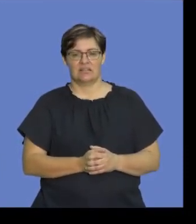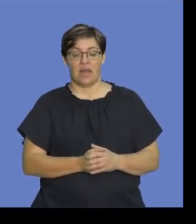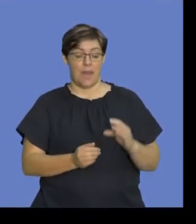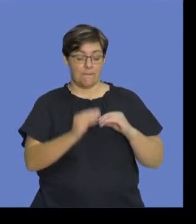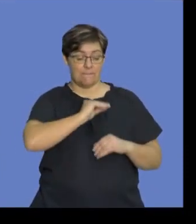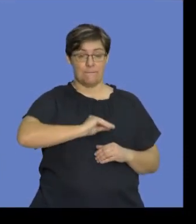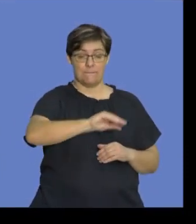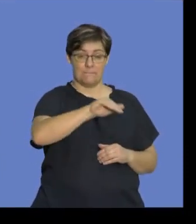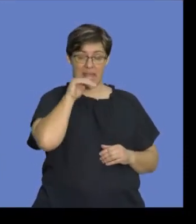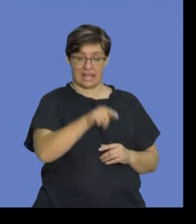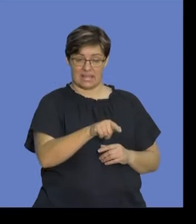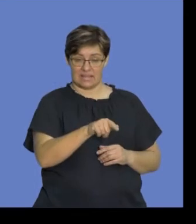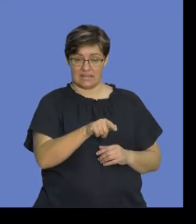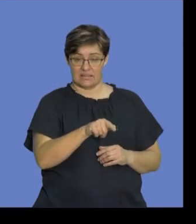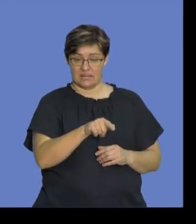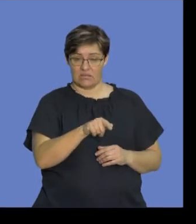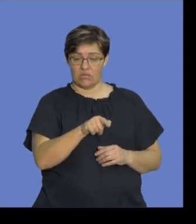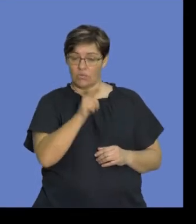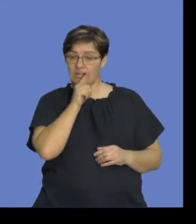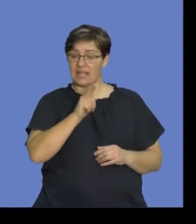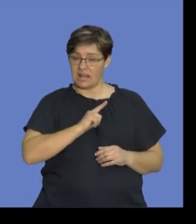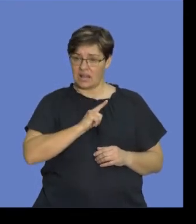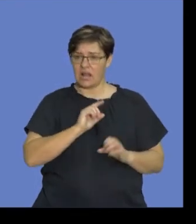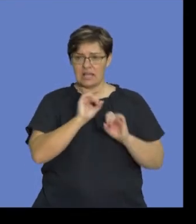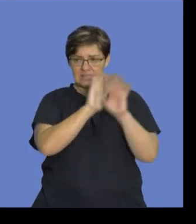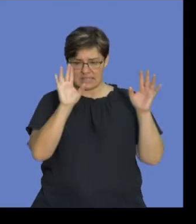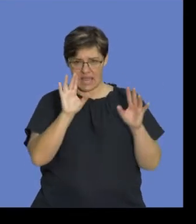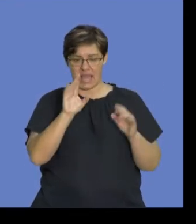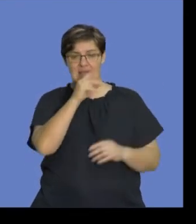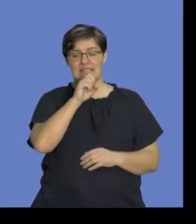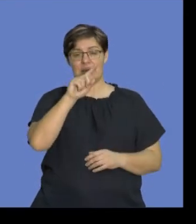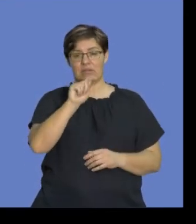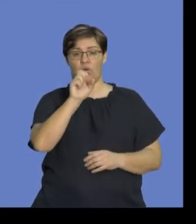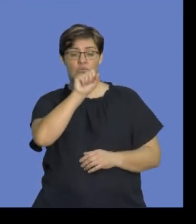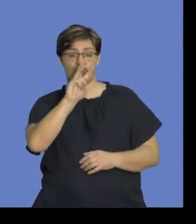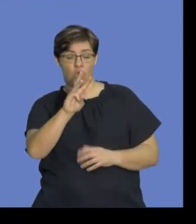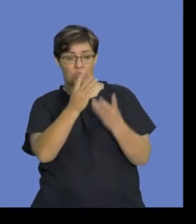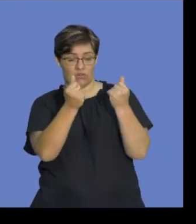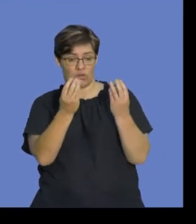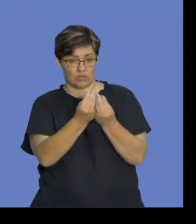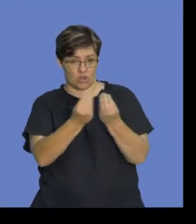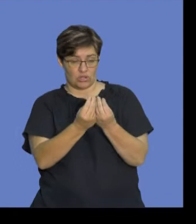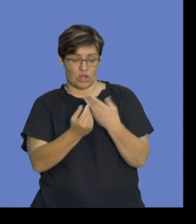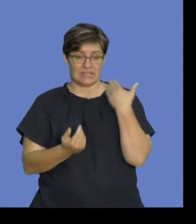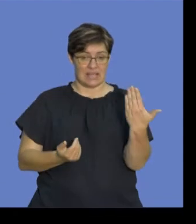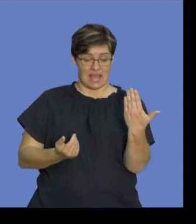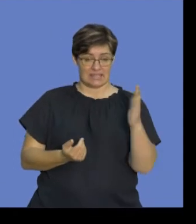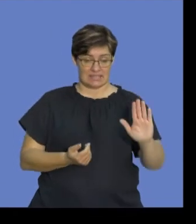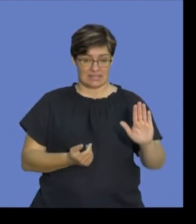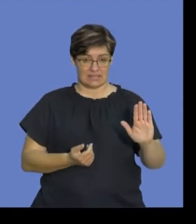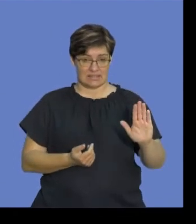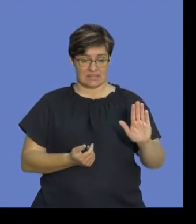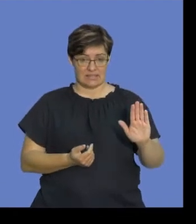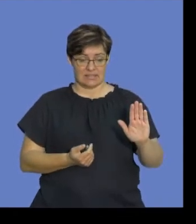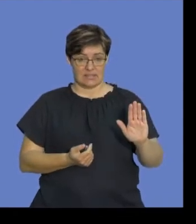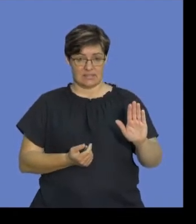bank, right? And you are told, you can clearly see you debiting your raw material stock on the debit side. So a debit